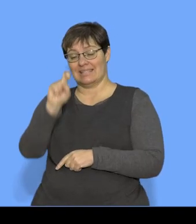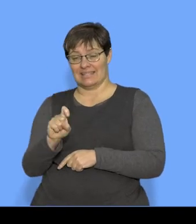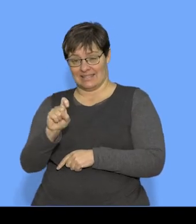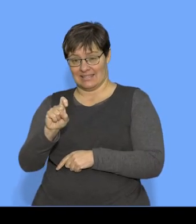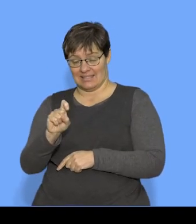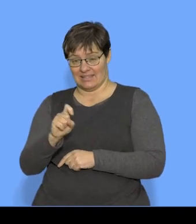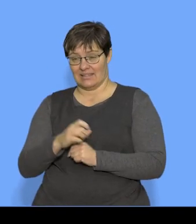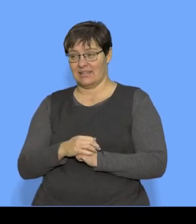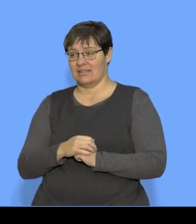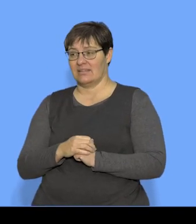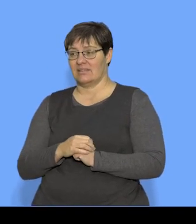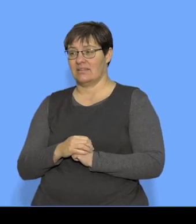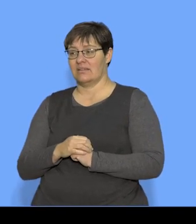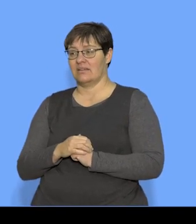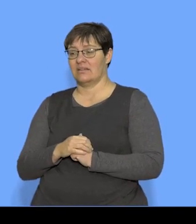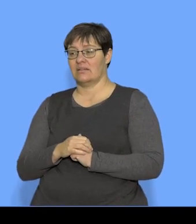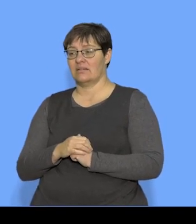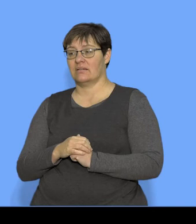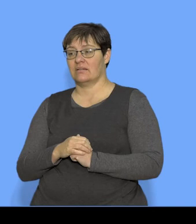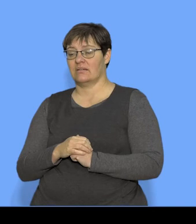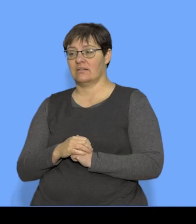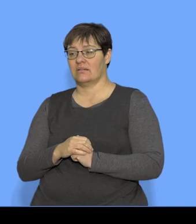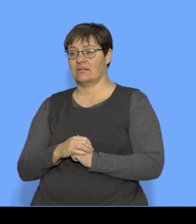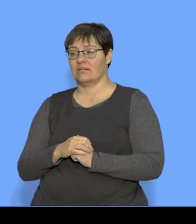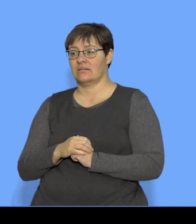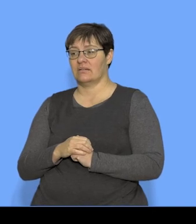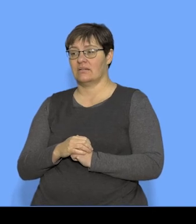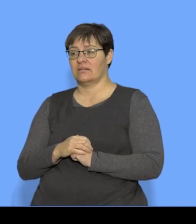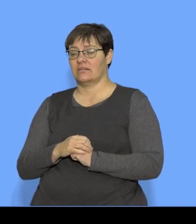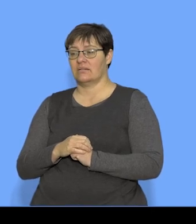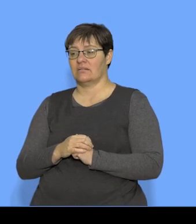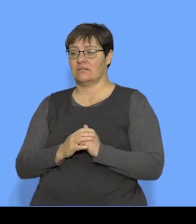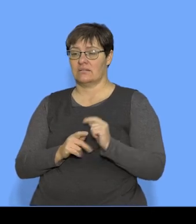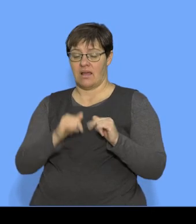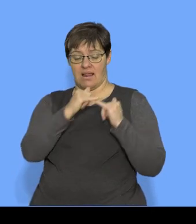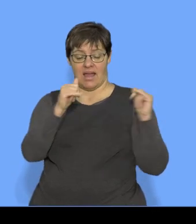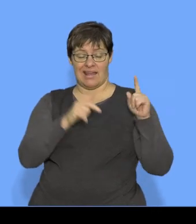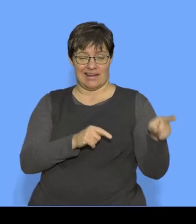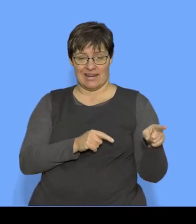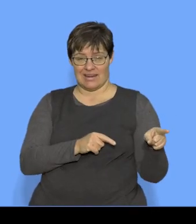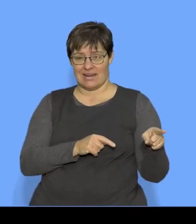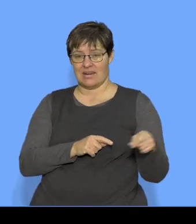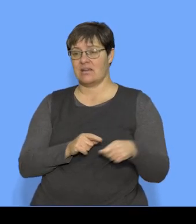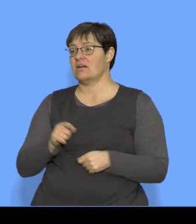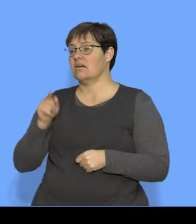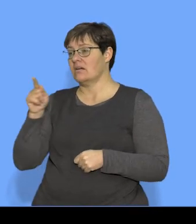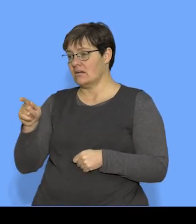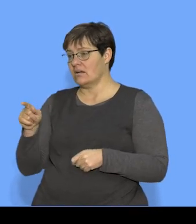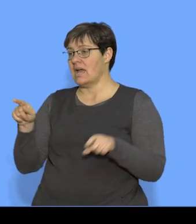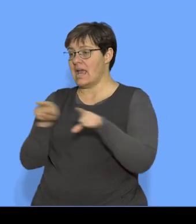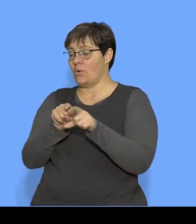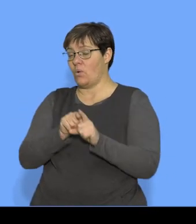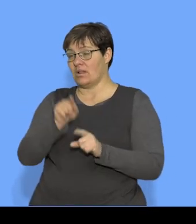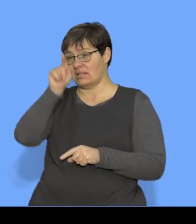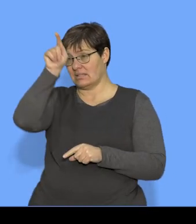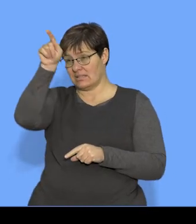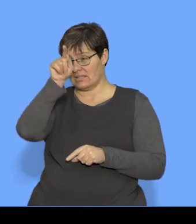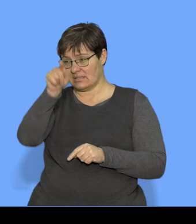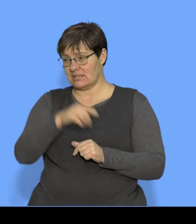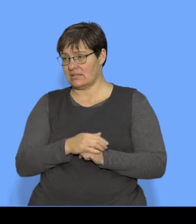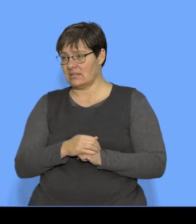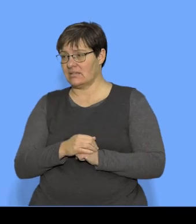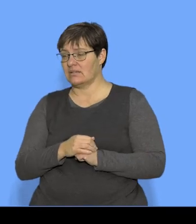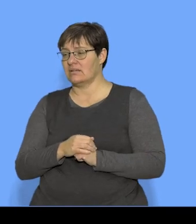to Sx, right? Which will be Rx, that's that line there, and this is equals to